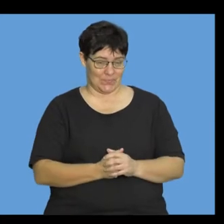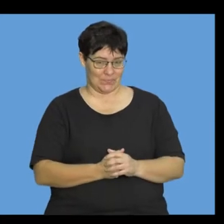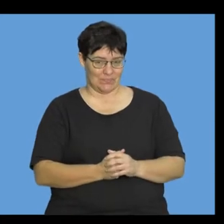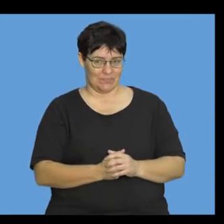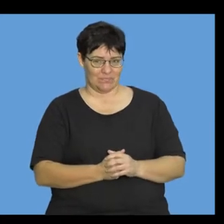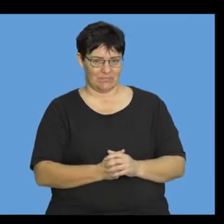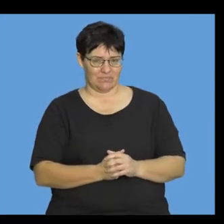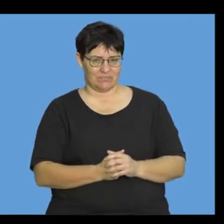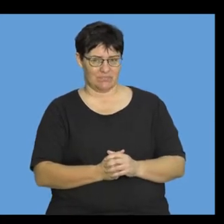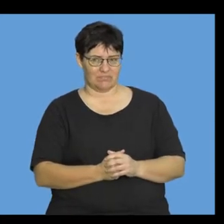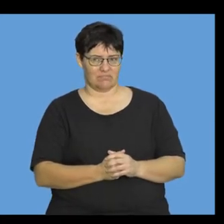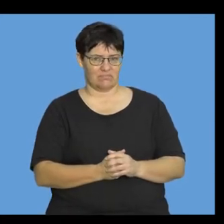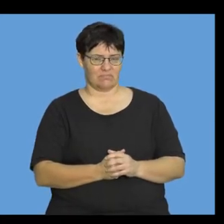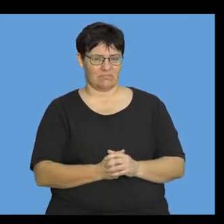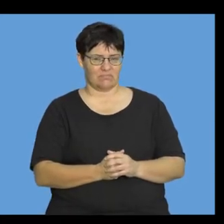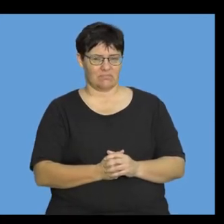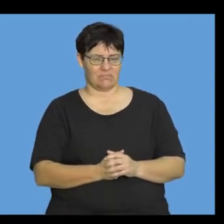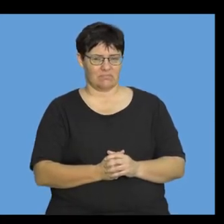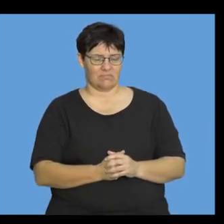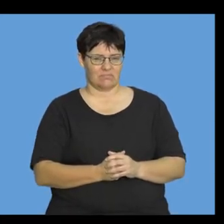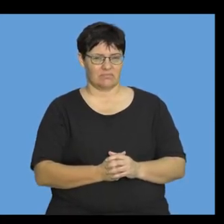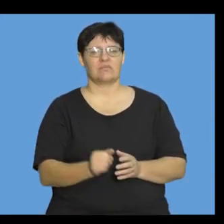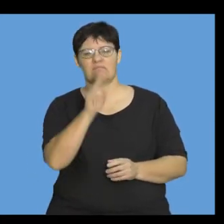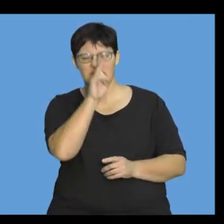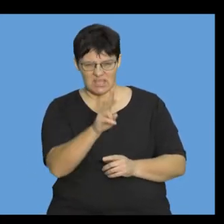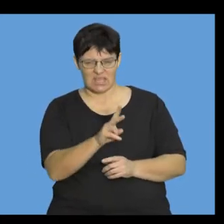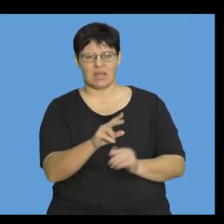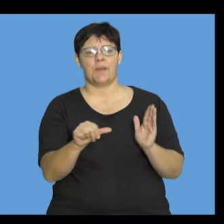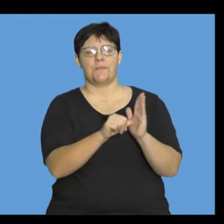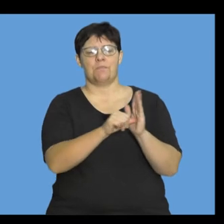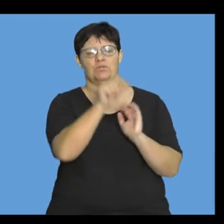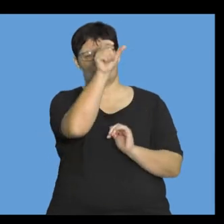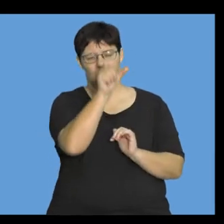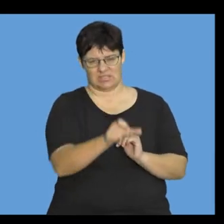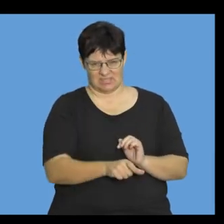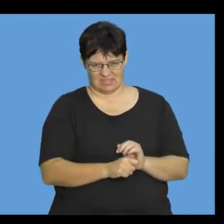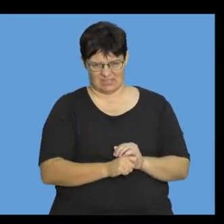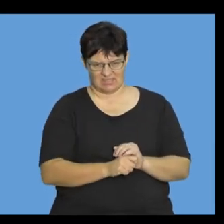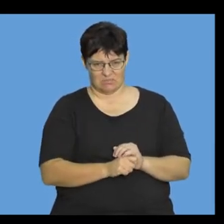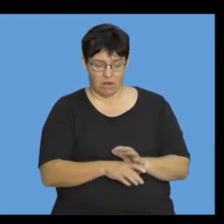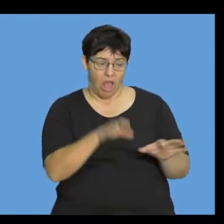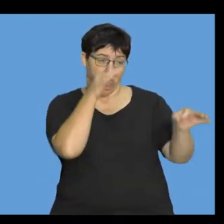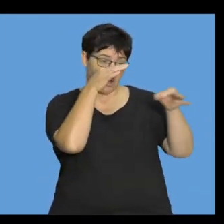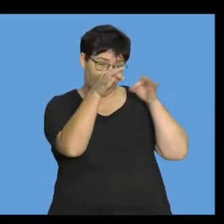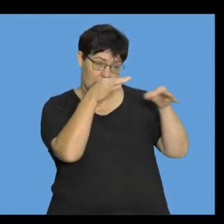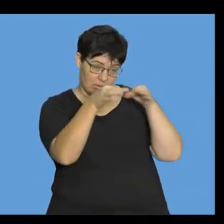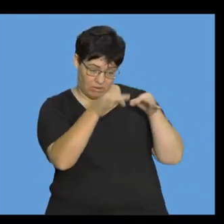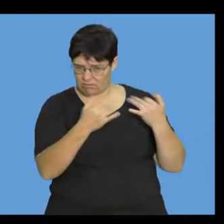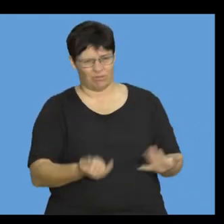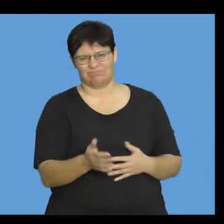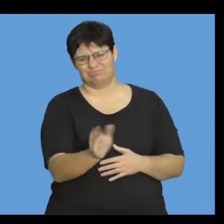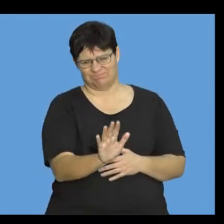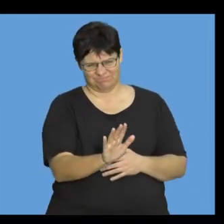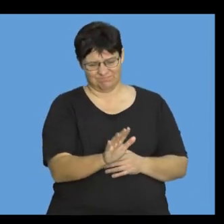Okay, guys, behind me, you will see there are a few key words. I'm not going to go through each of the words now, as